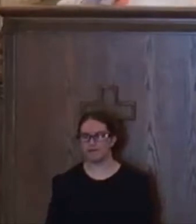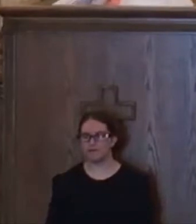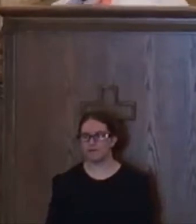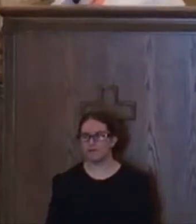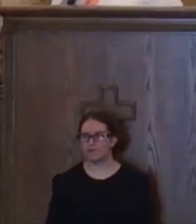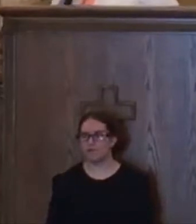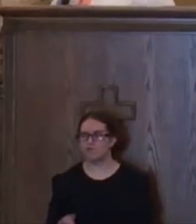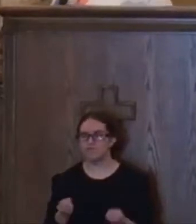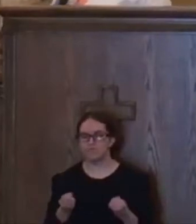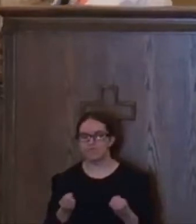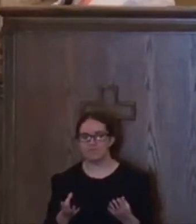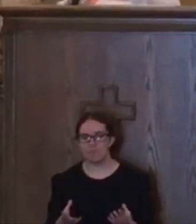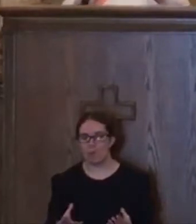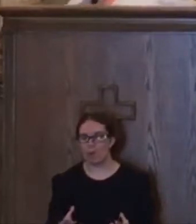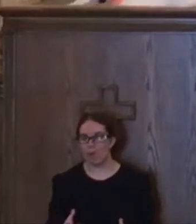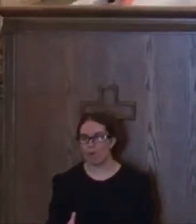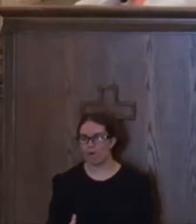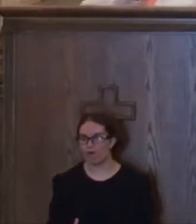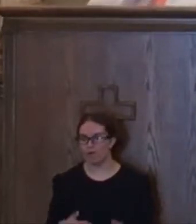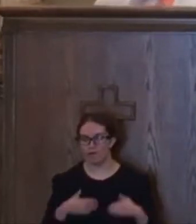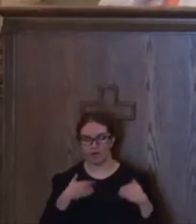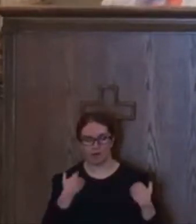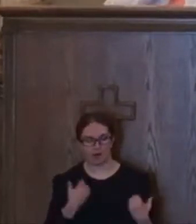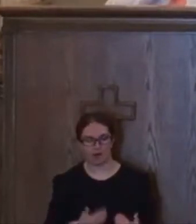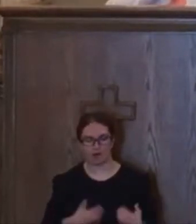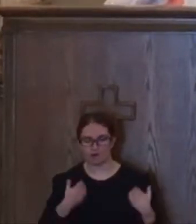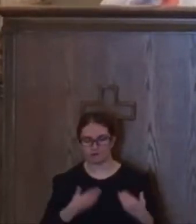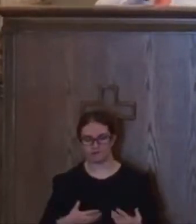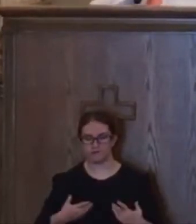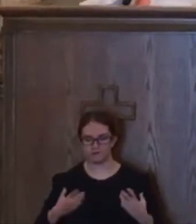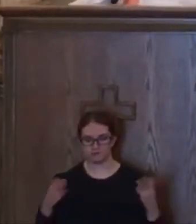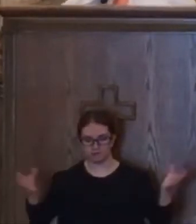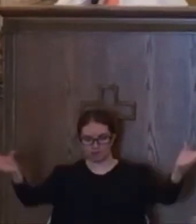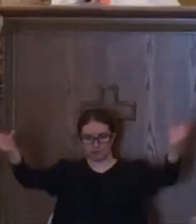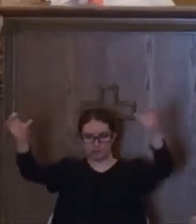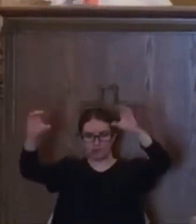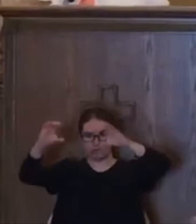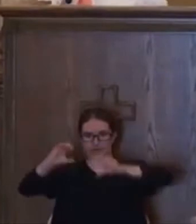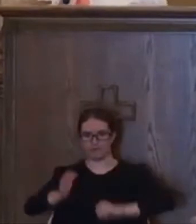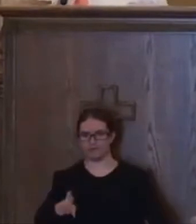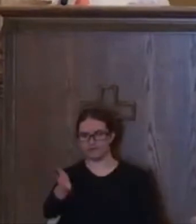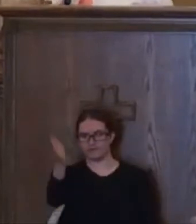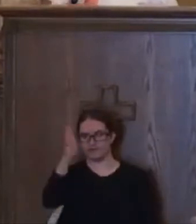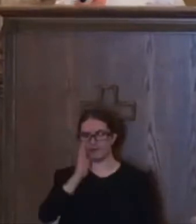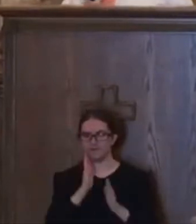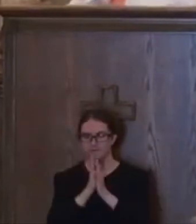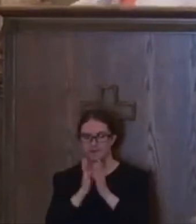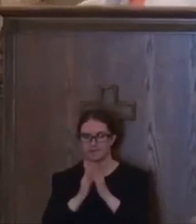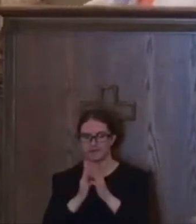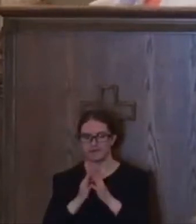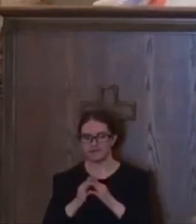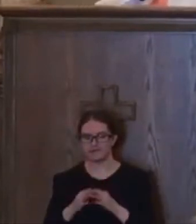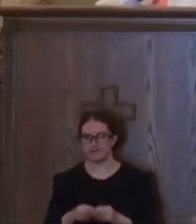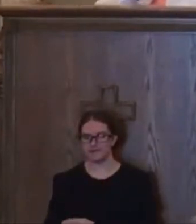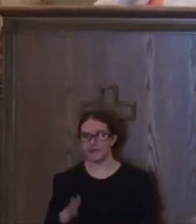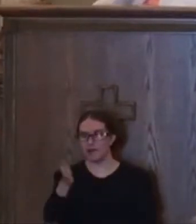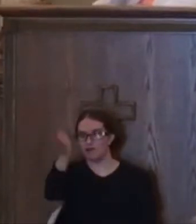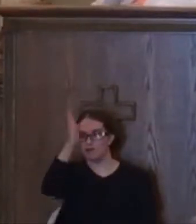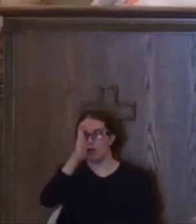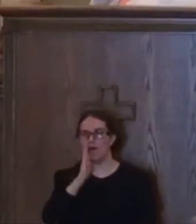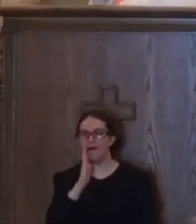that was one of the most just heart-to-heart pouring out to God prayer meetings I had. And I told him,